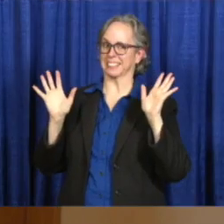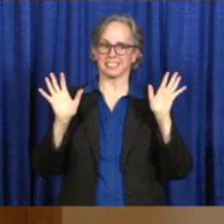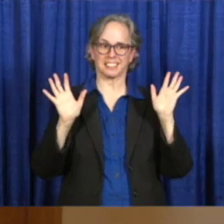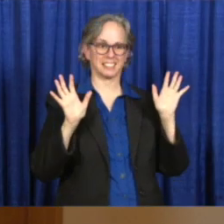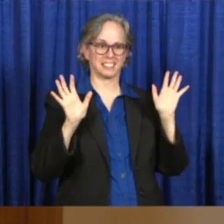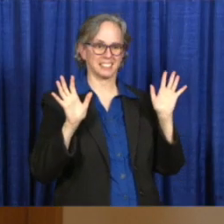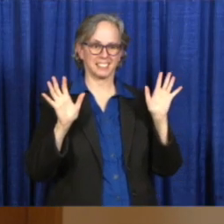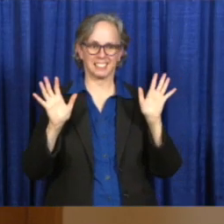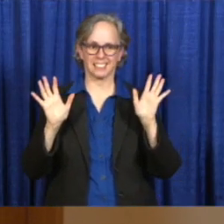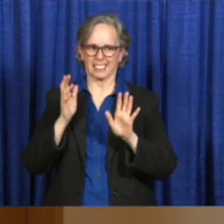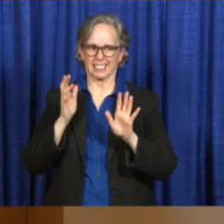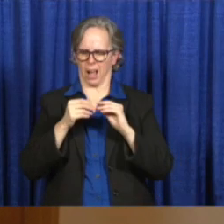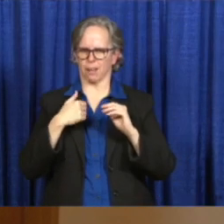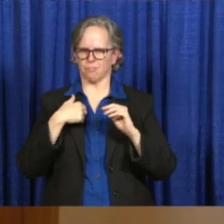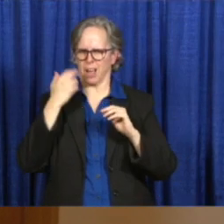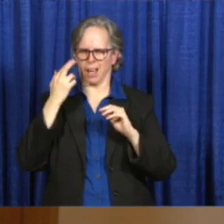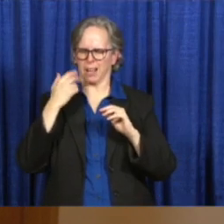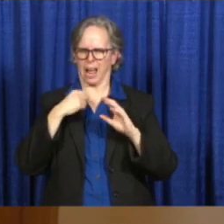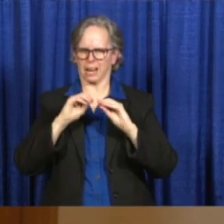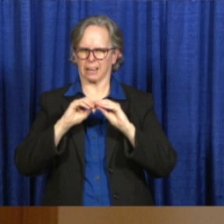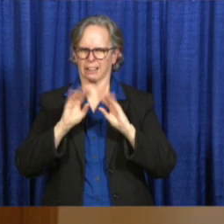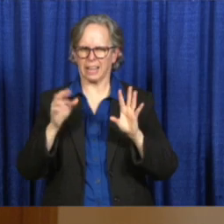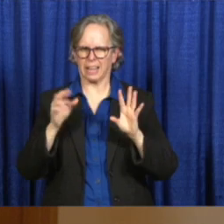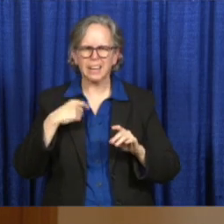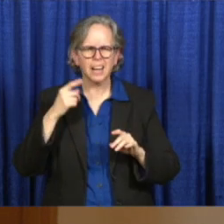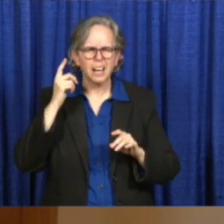Answer I gave furlough